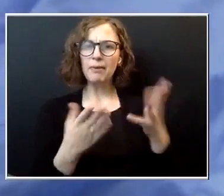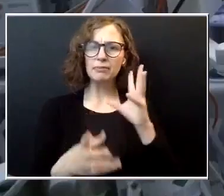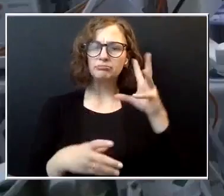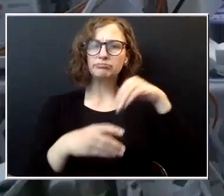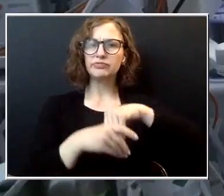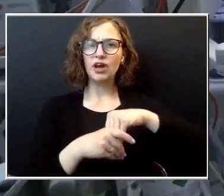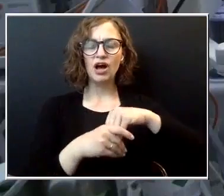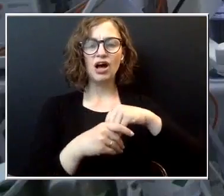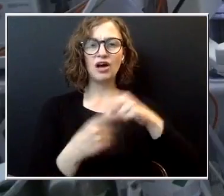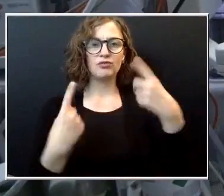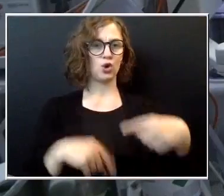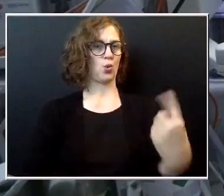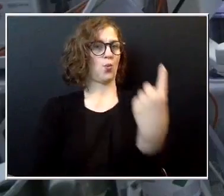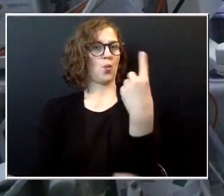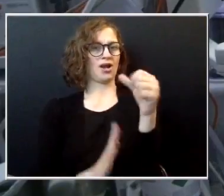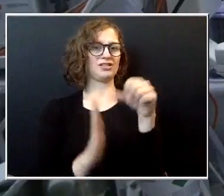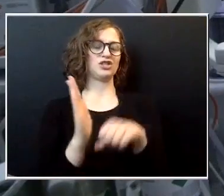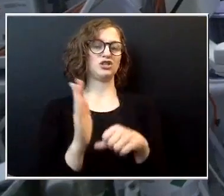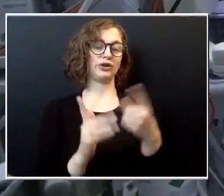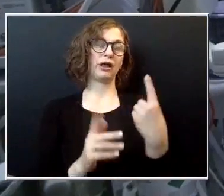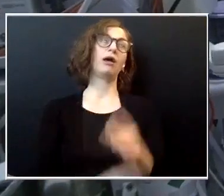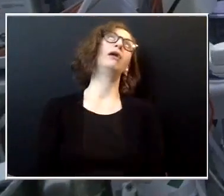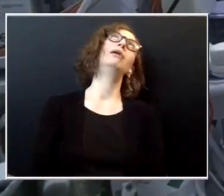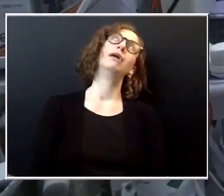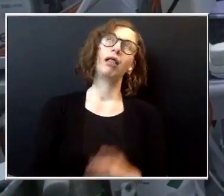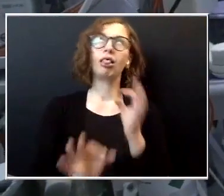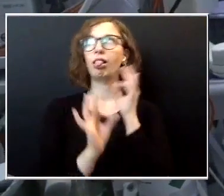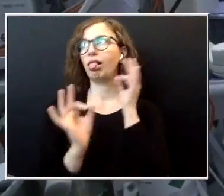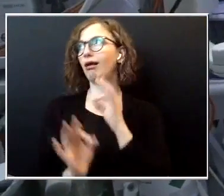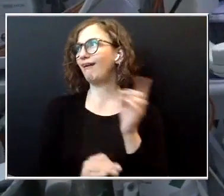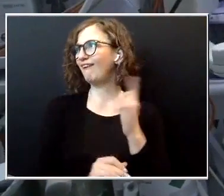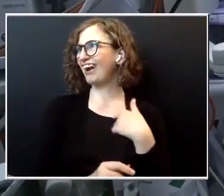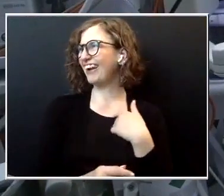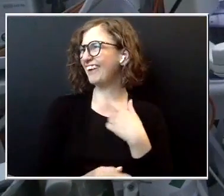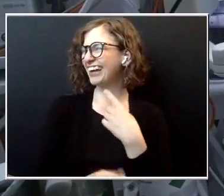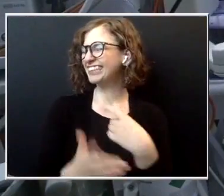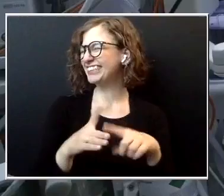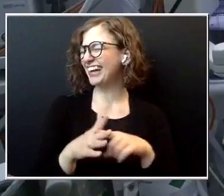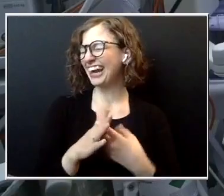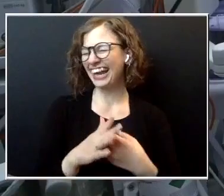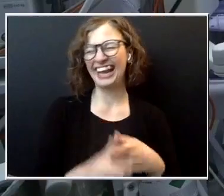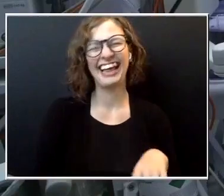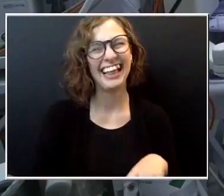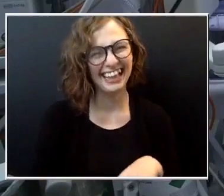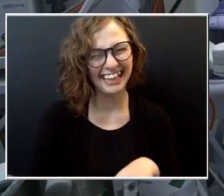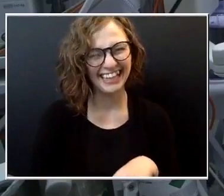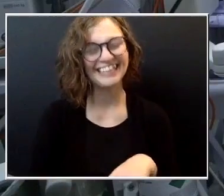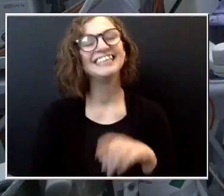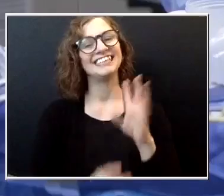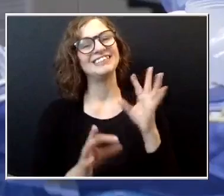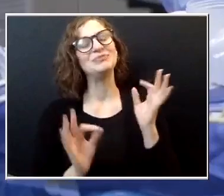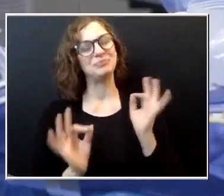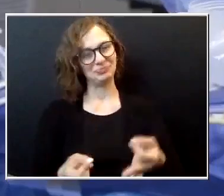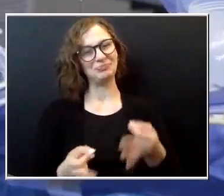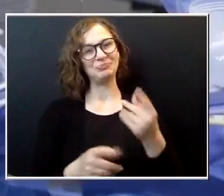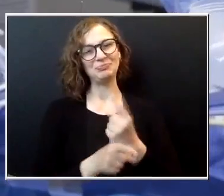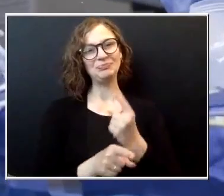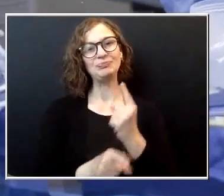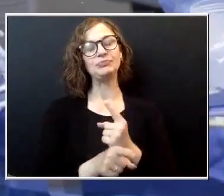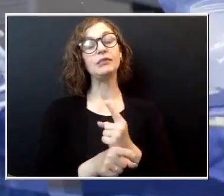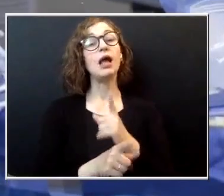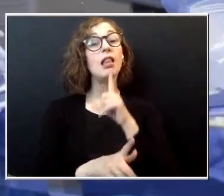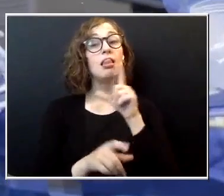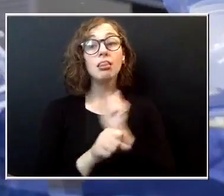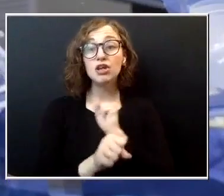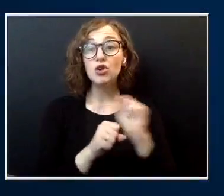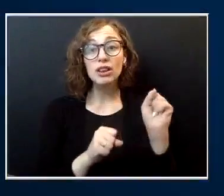single surgery? Teal, you're like, oh my gosh, where do I start? Exactly. That's exactly it. You know what? Literally hundreds,